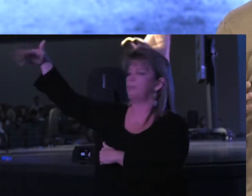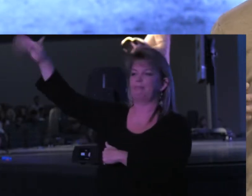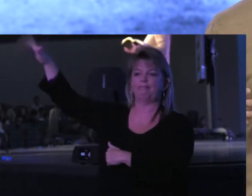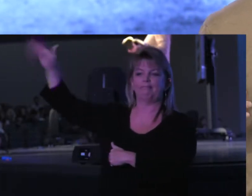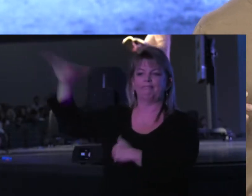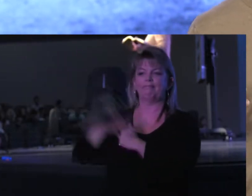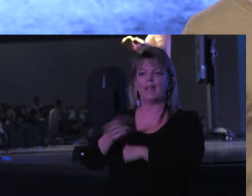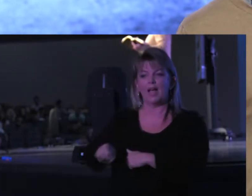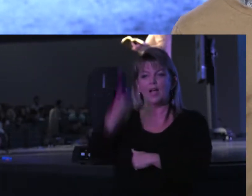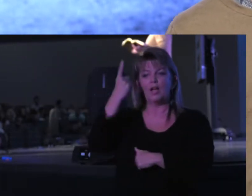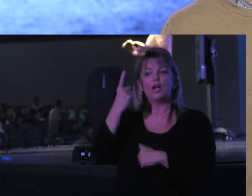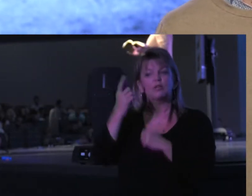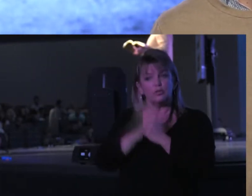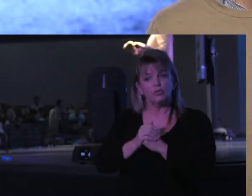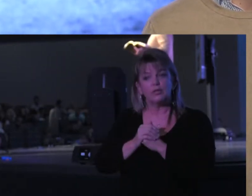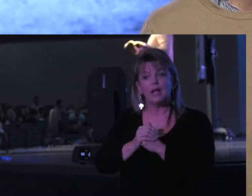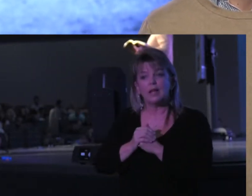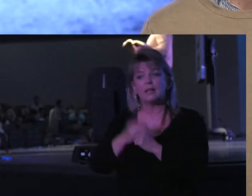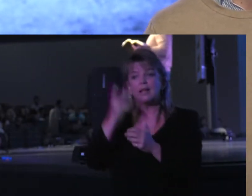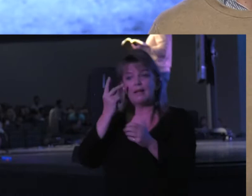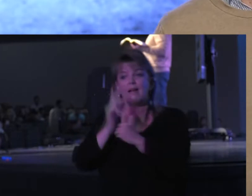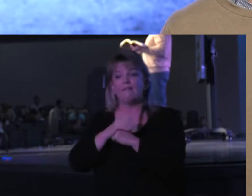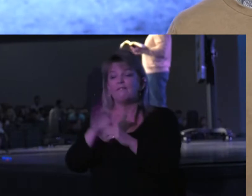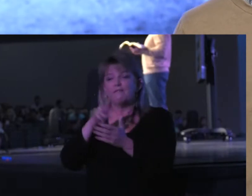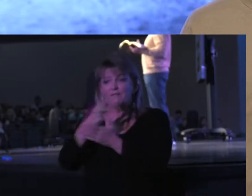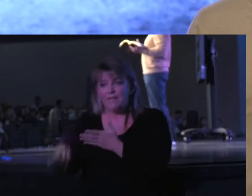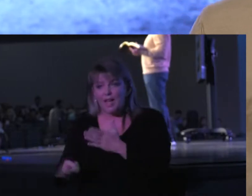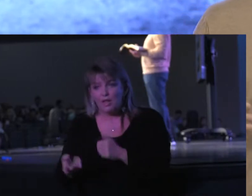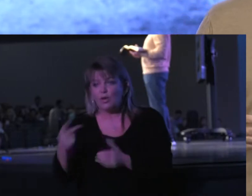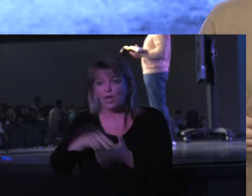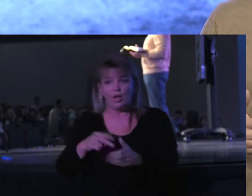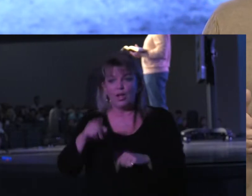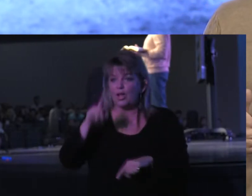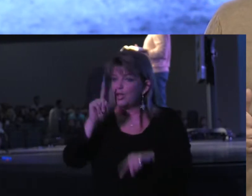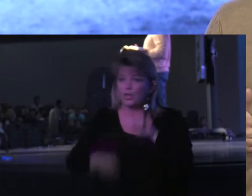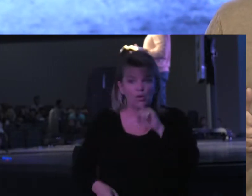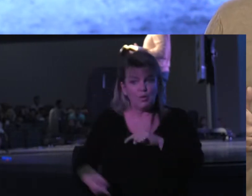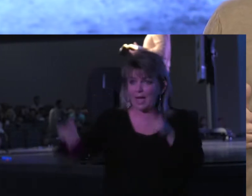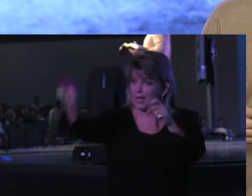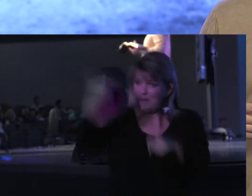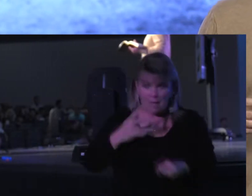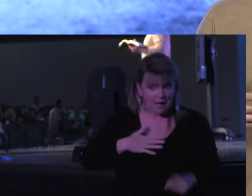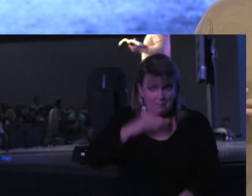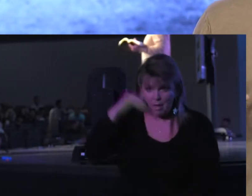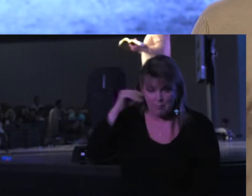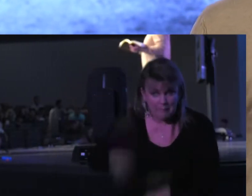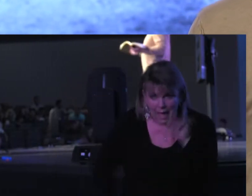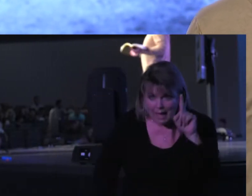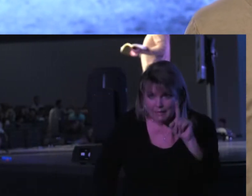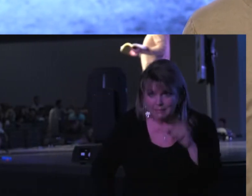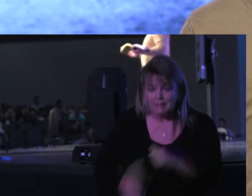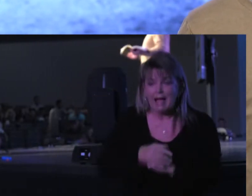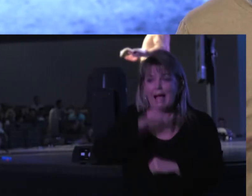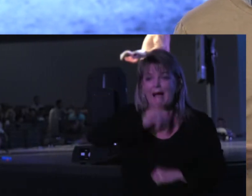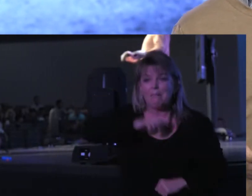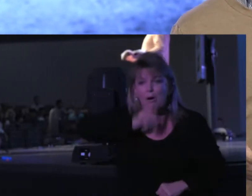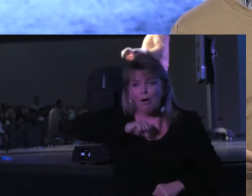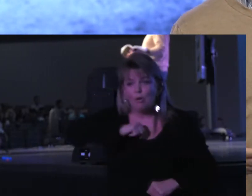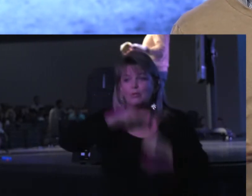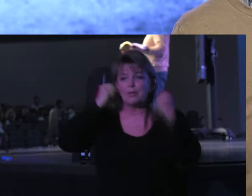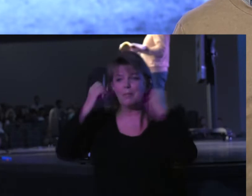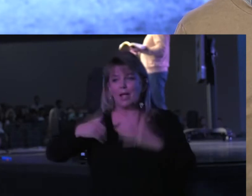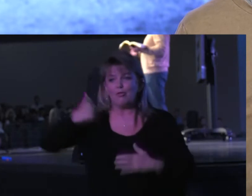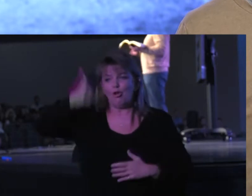I understand there are such things as failures to launch, but you can't re-land in my nest. I'm so old with so many